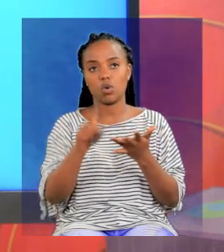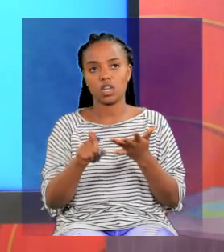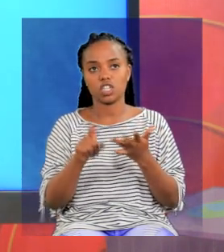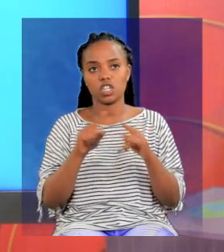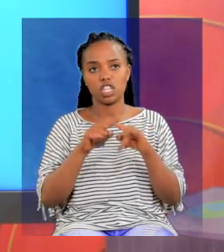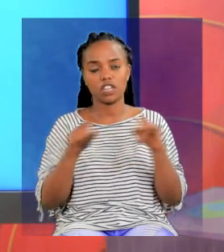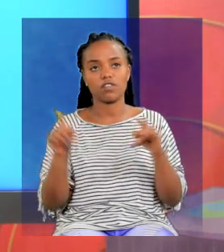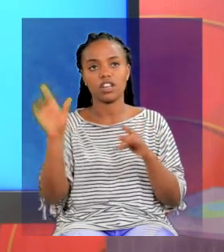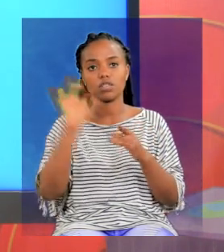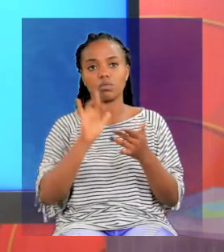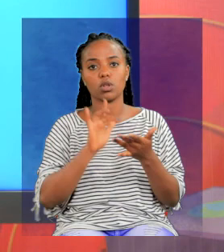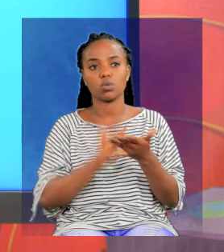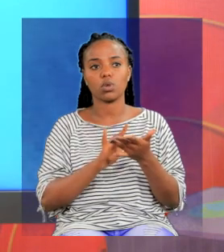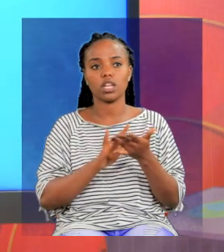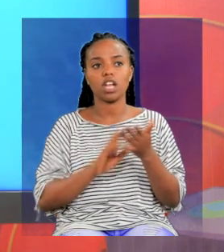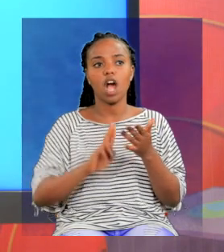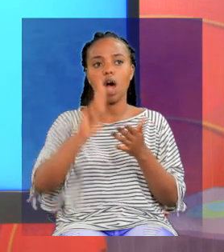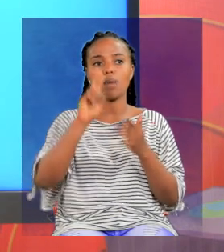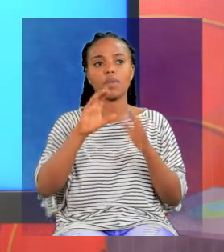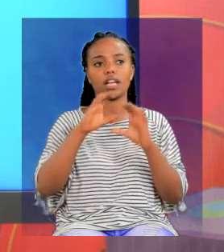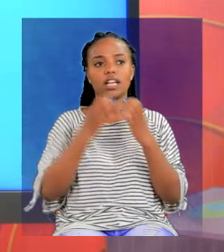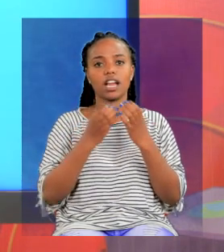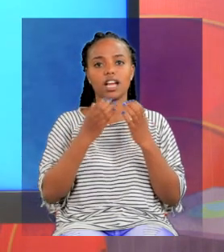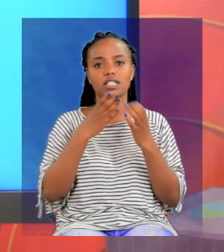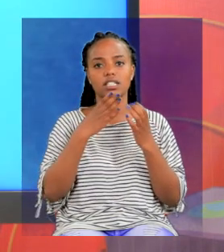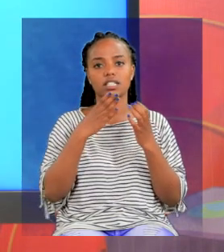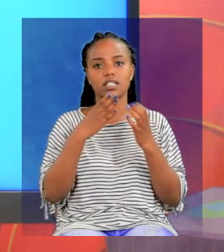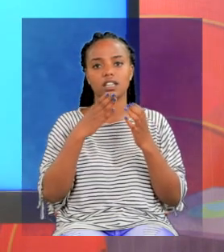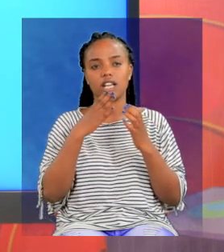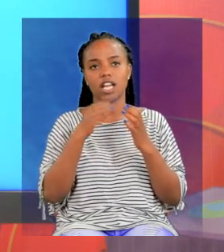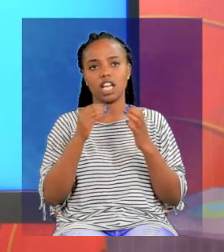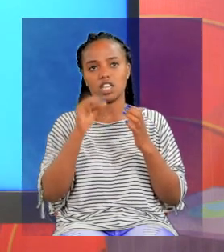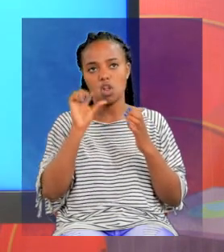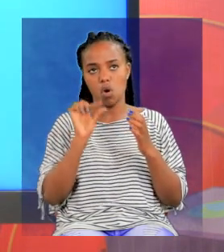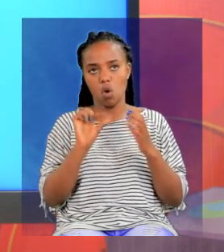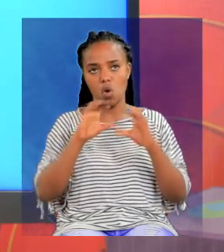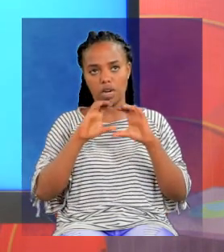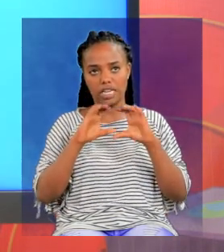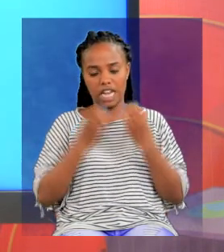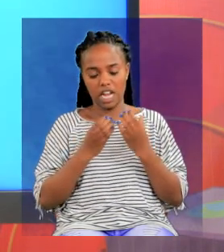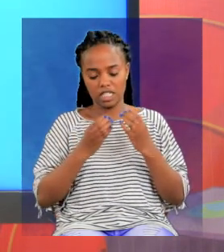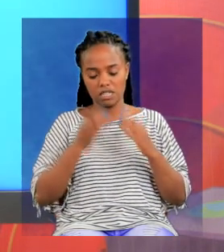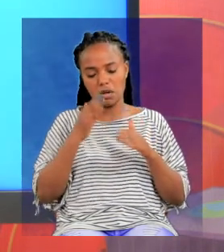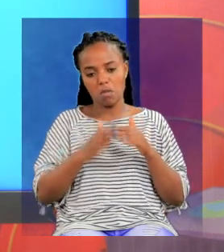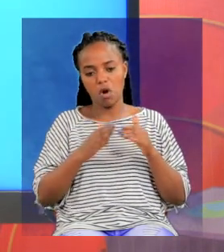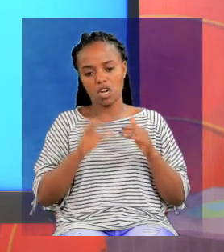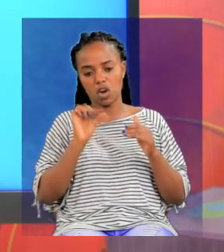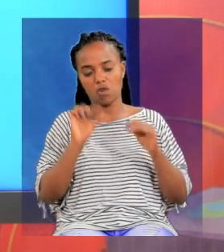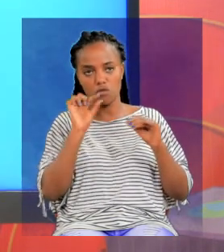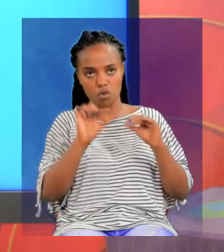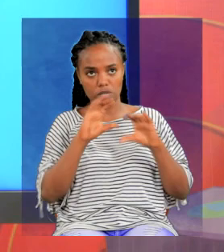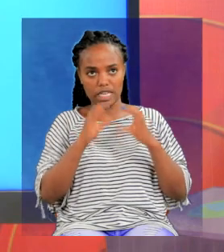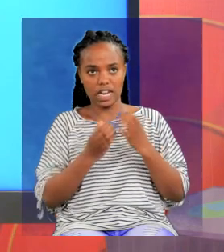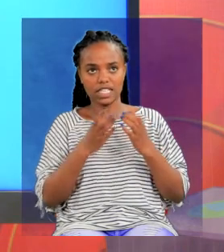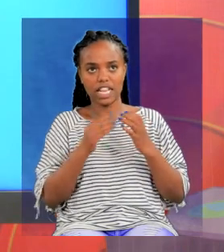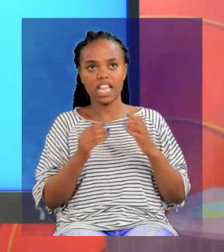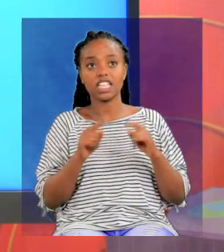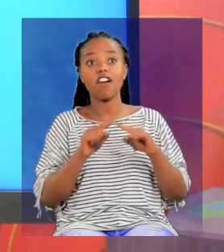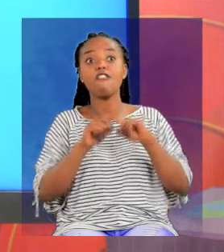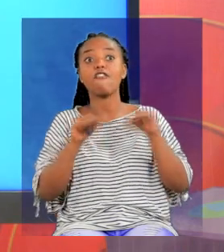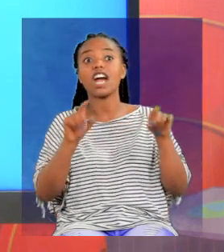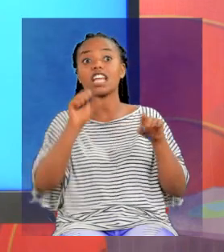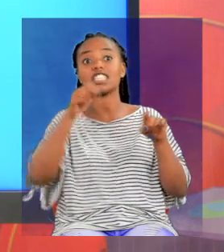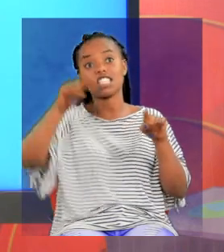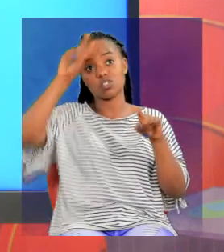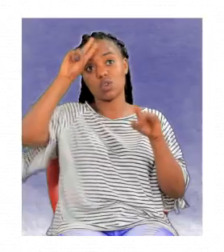It's the difference between upper class boundary of highest class minus lower class boundary of the lowest class. And variance is given